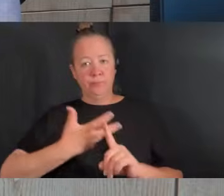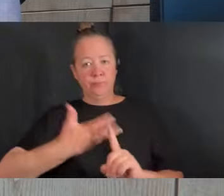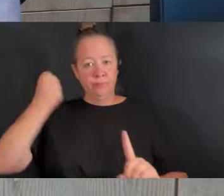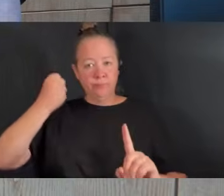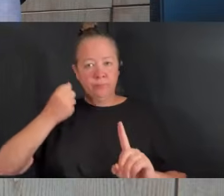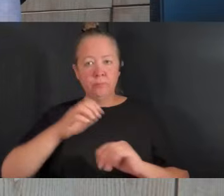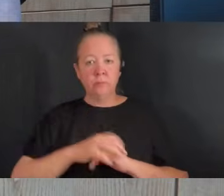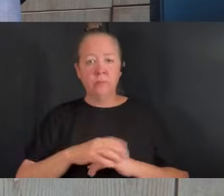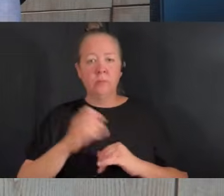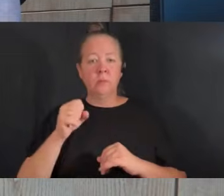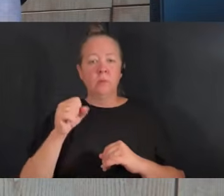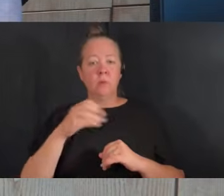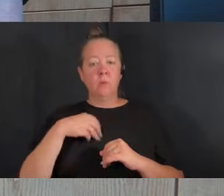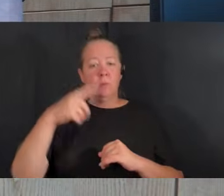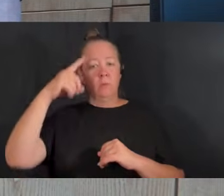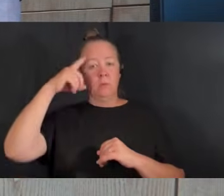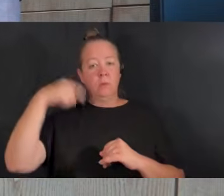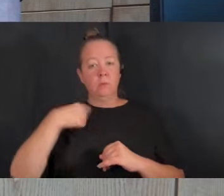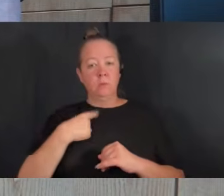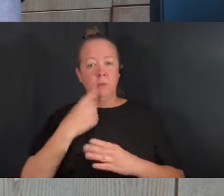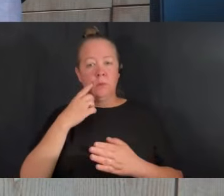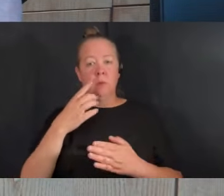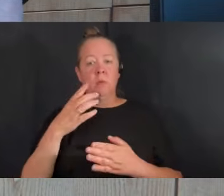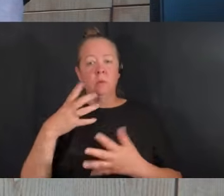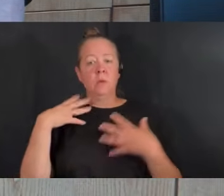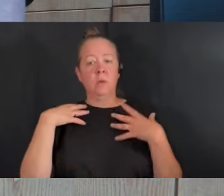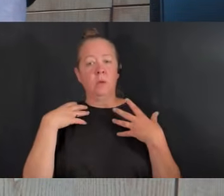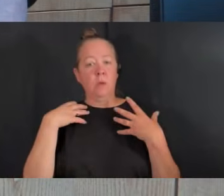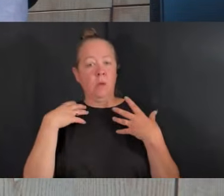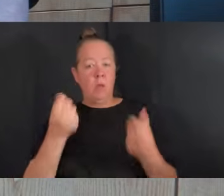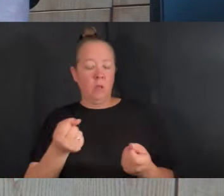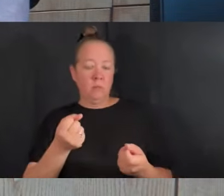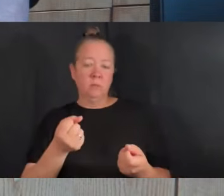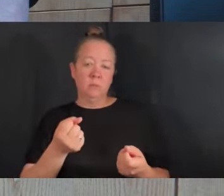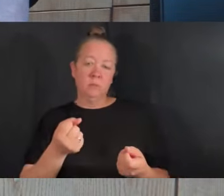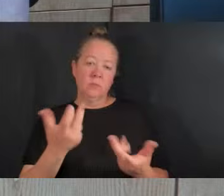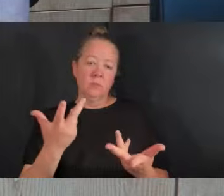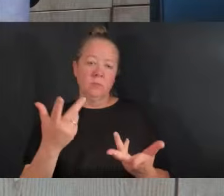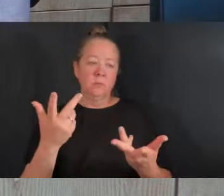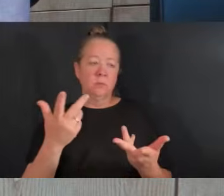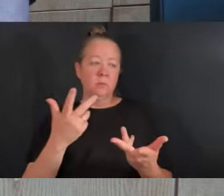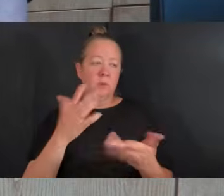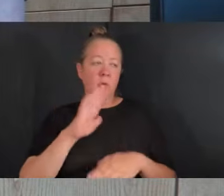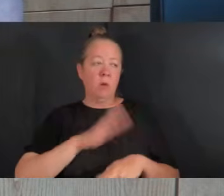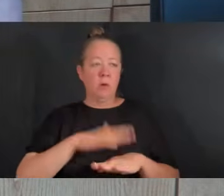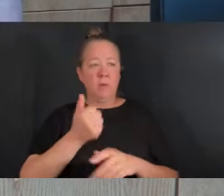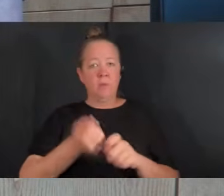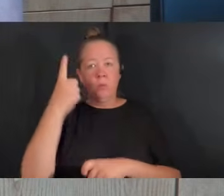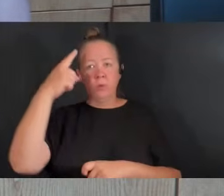encourage everyone to support everyone in their lives, but the young people in particular, for who they are.